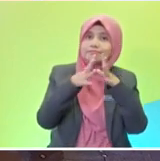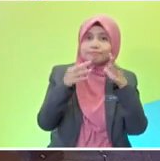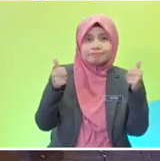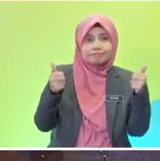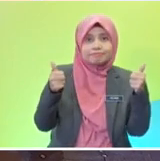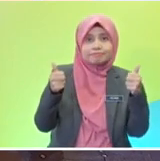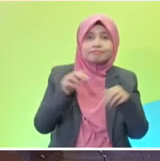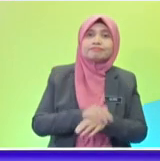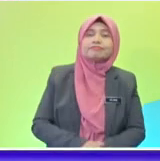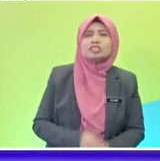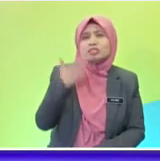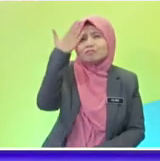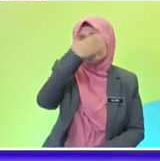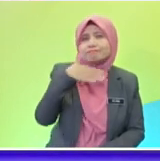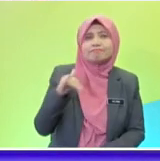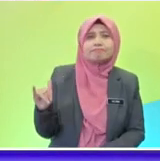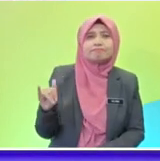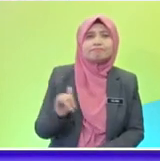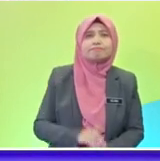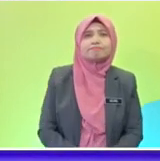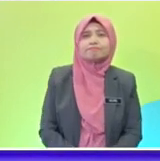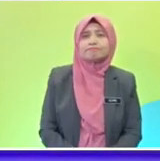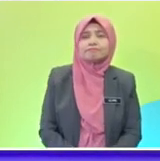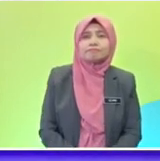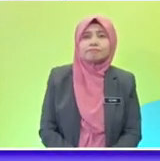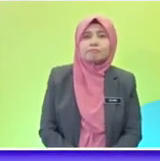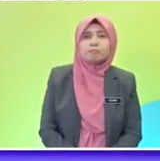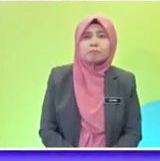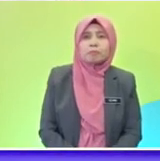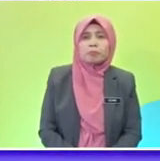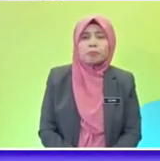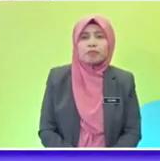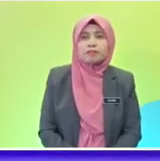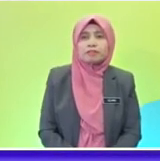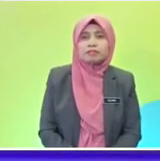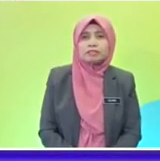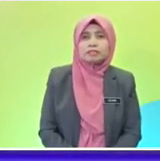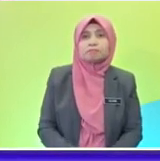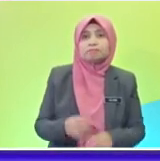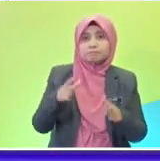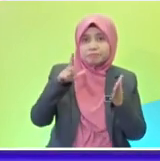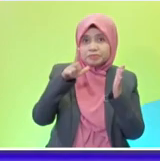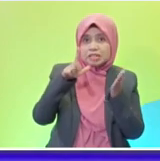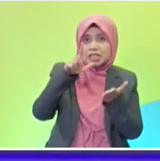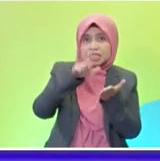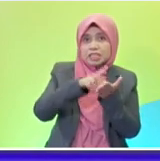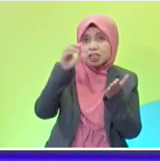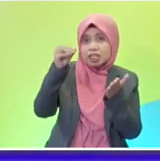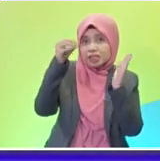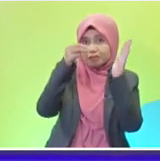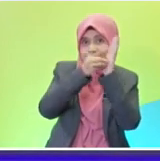Wow, that's so pretty. Yeah. Now I'm going to paste this pom-pom mm-hmm. in the